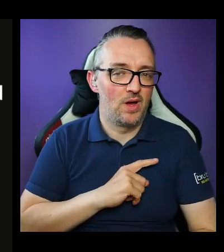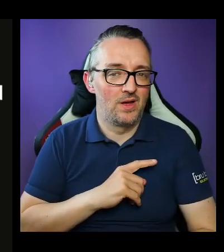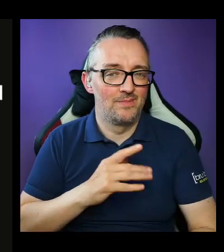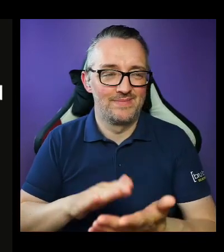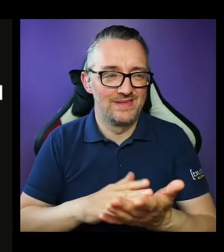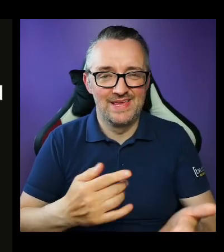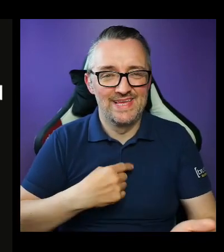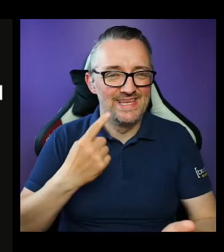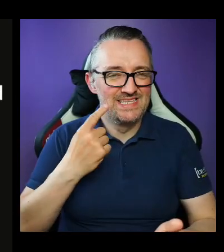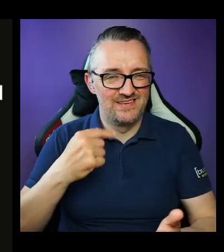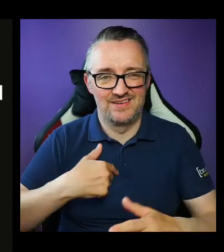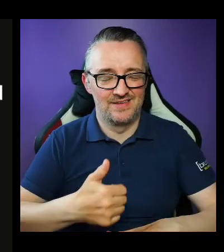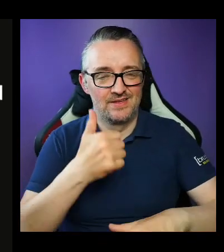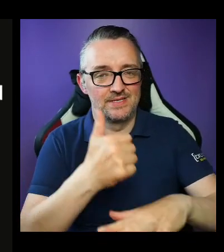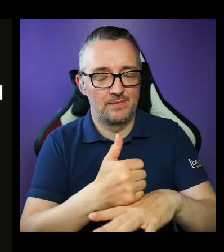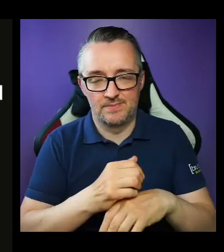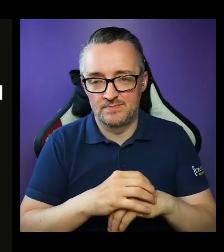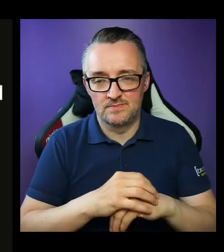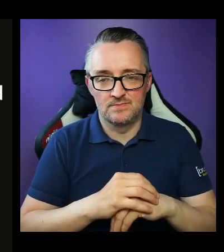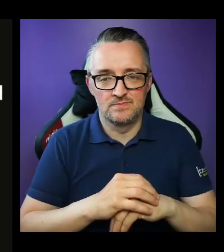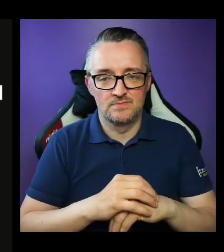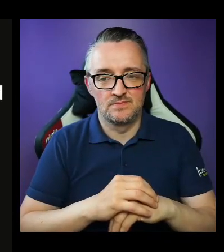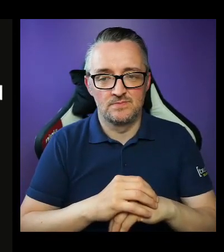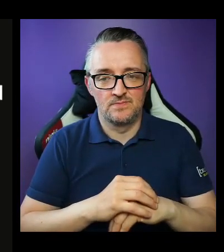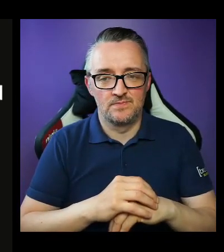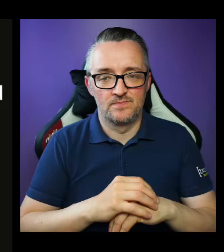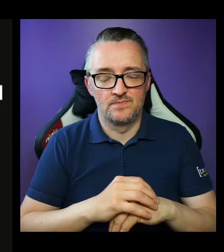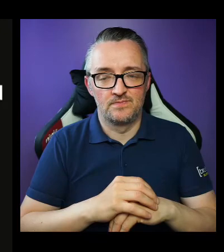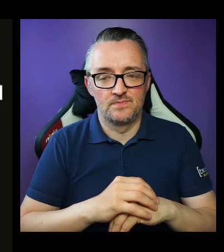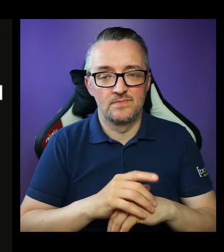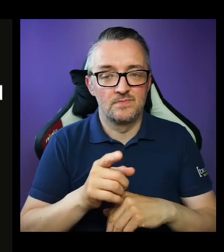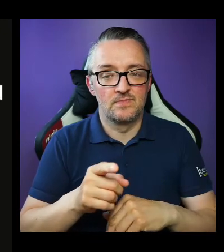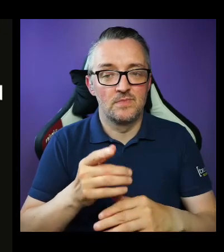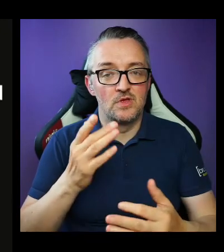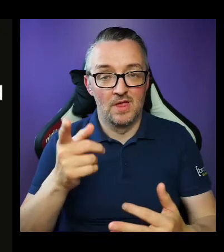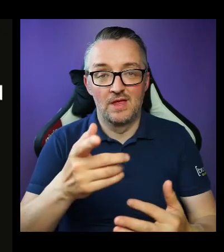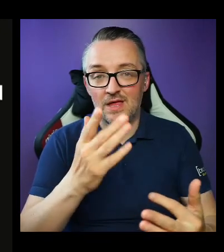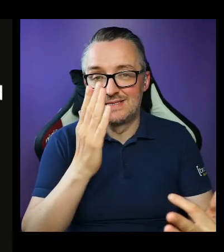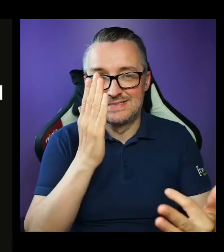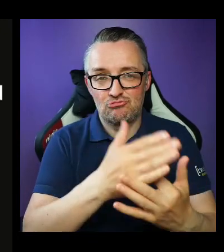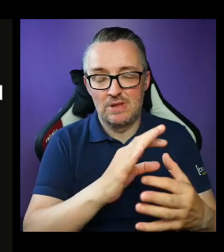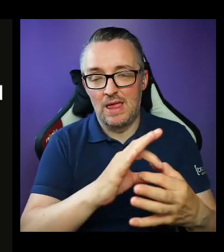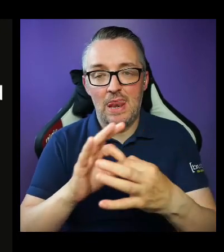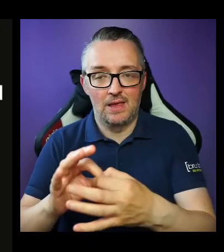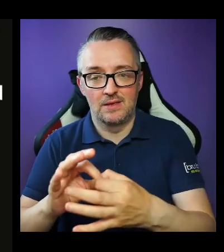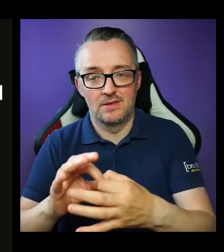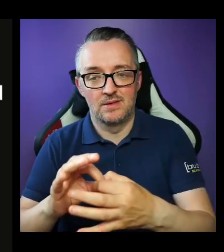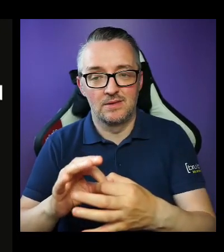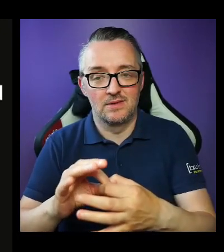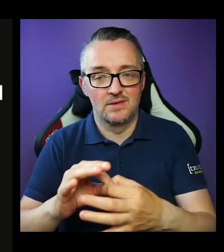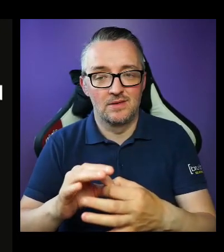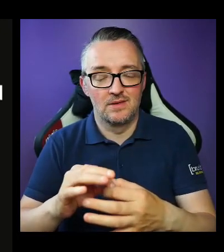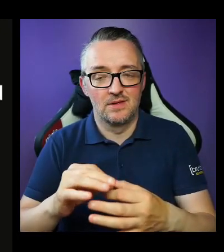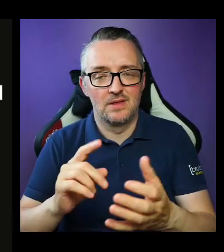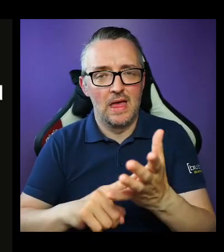it much easier for us, and was also directly correlated with Lambda